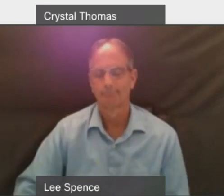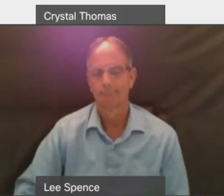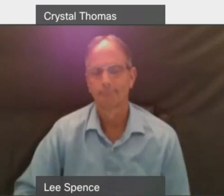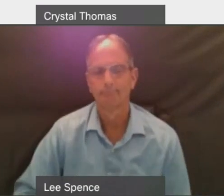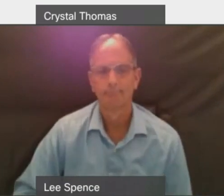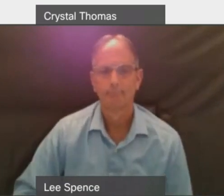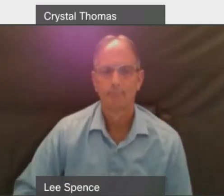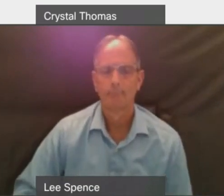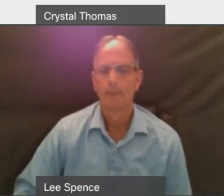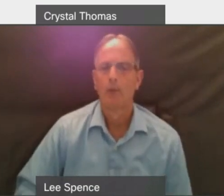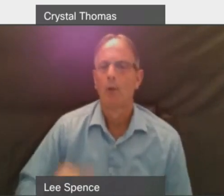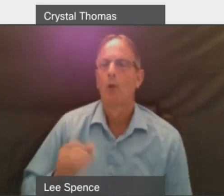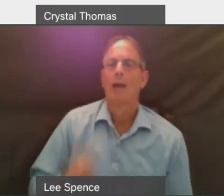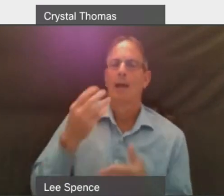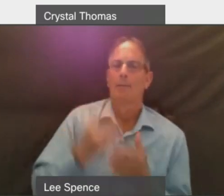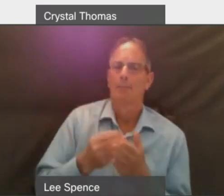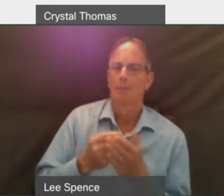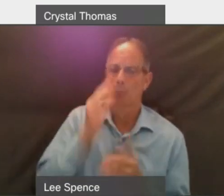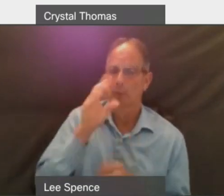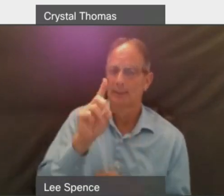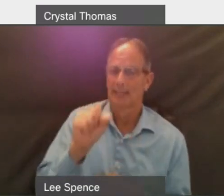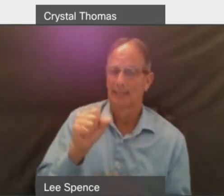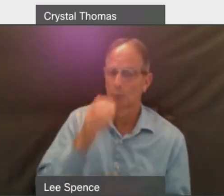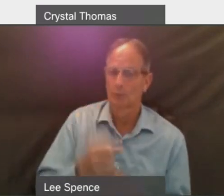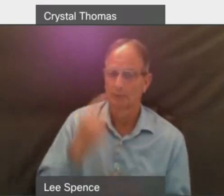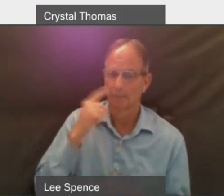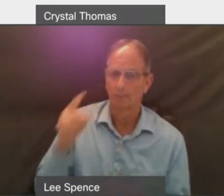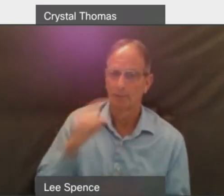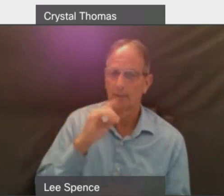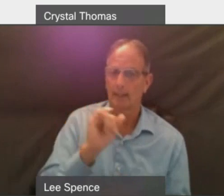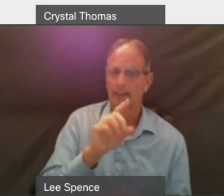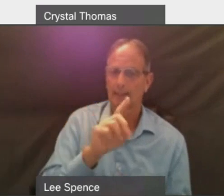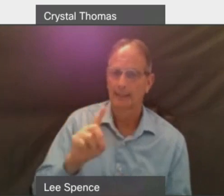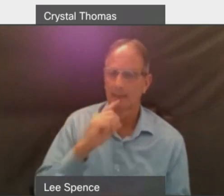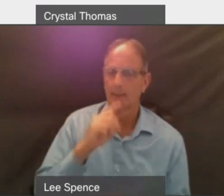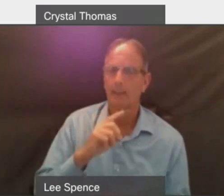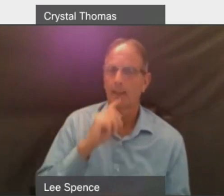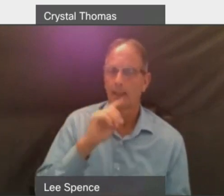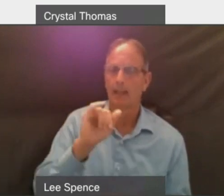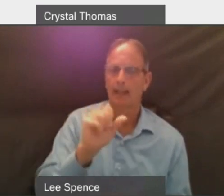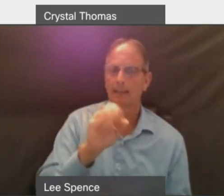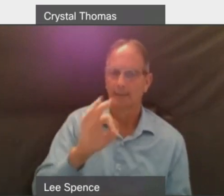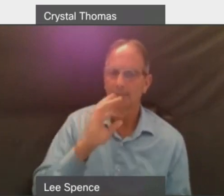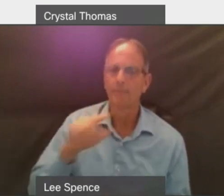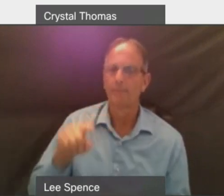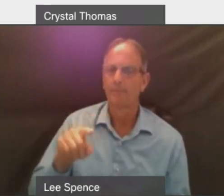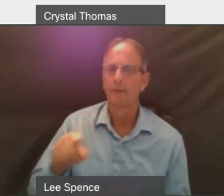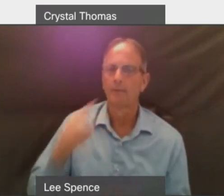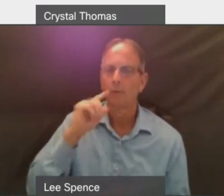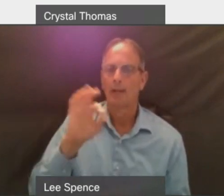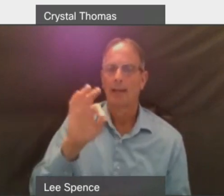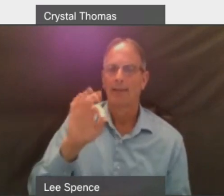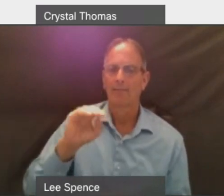How much money will DDS be receiving for the IDD and IFS waivers through this FMAP bump? It doesn't